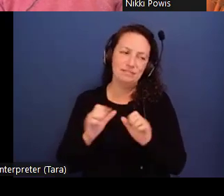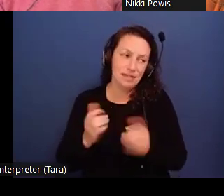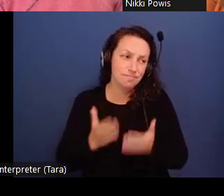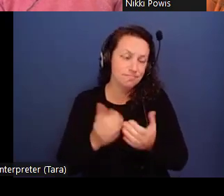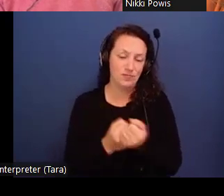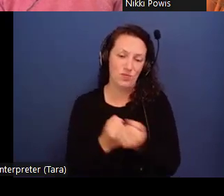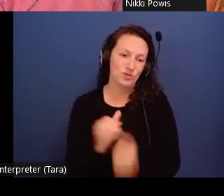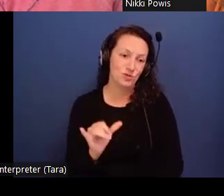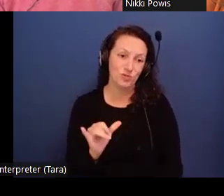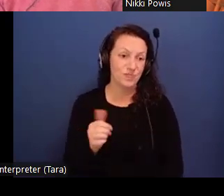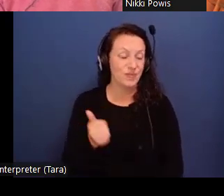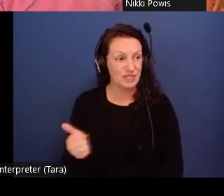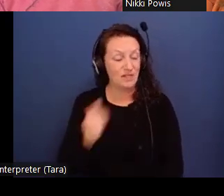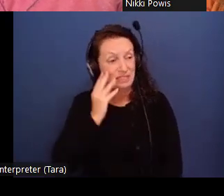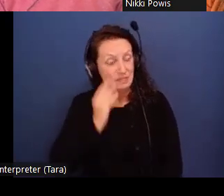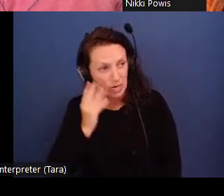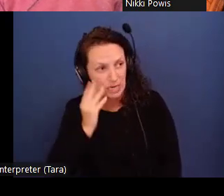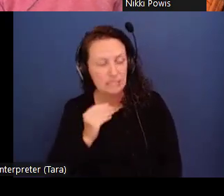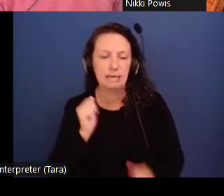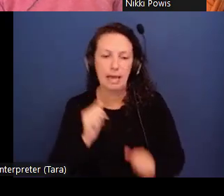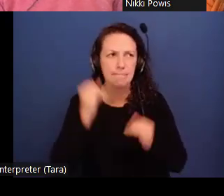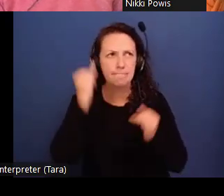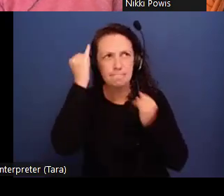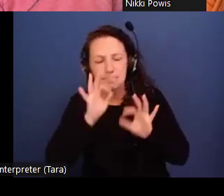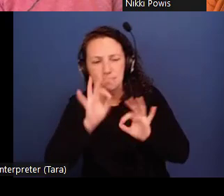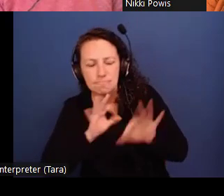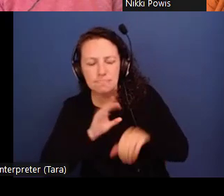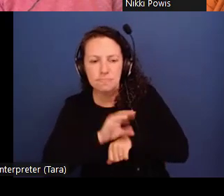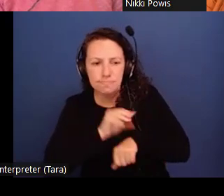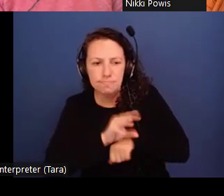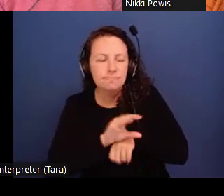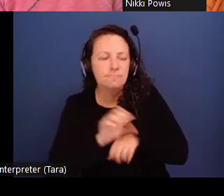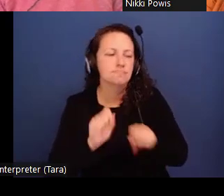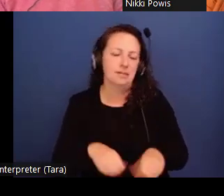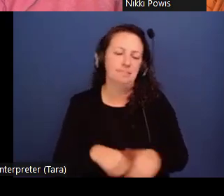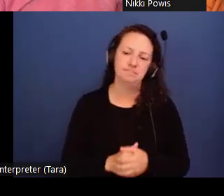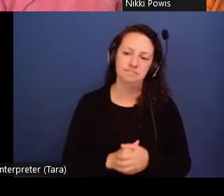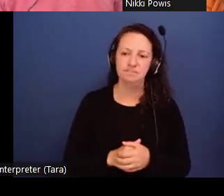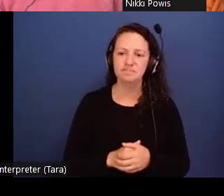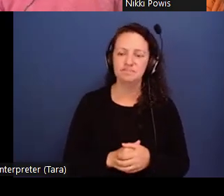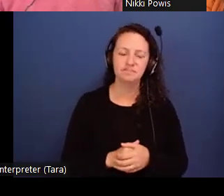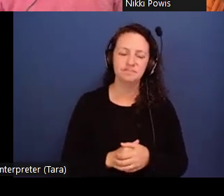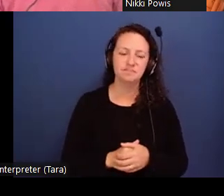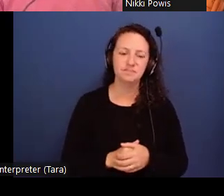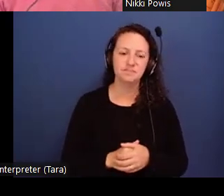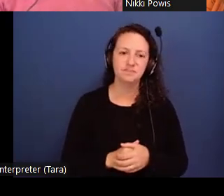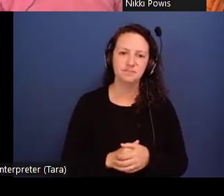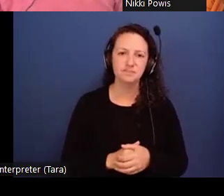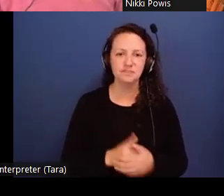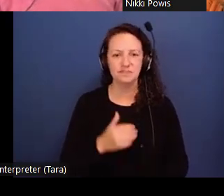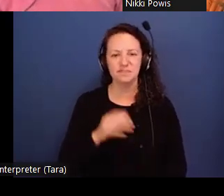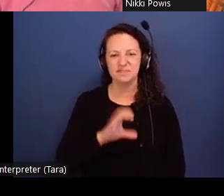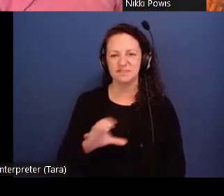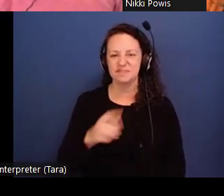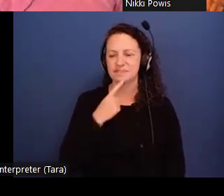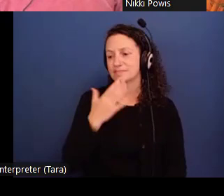they've been there, done that, know how to do it. And you can learn from others too. So Thank you. Thank you so